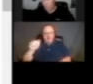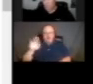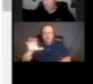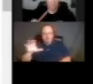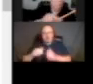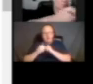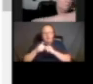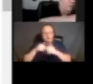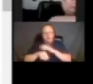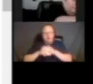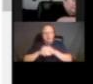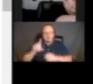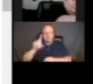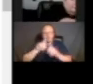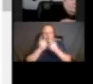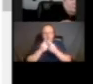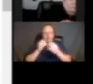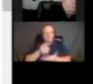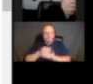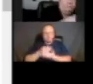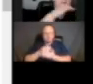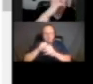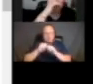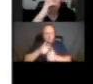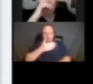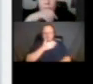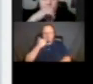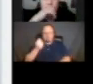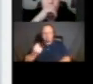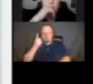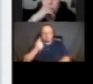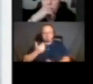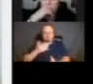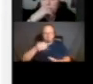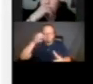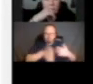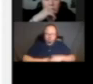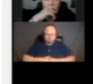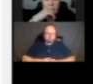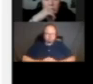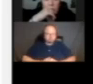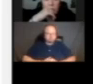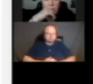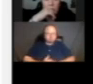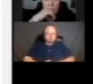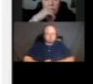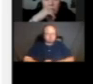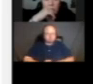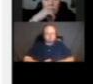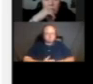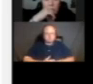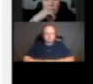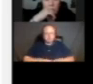access Department of Rehabilitation, how you can best understand, you know, how you can access that benefit. So